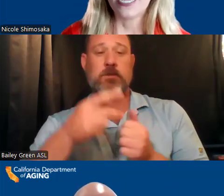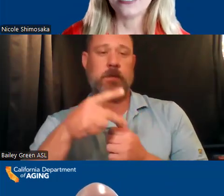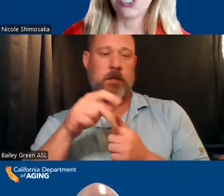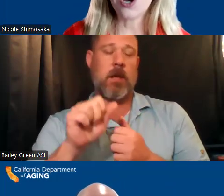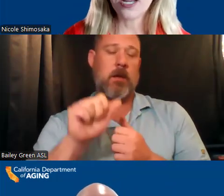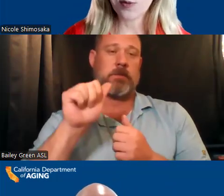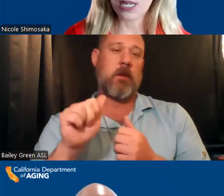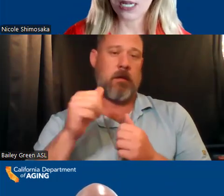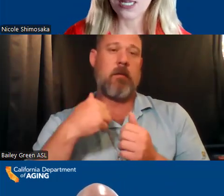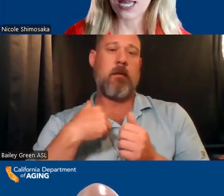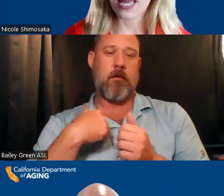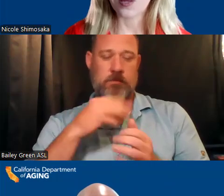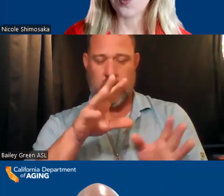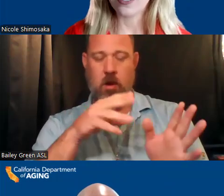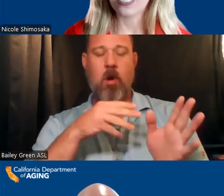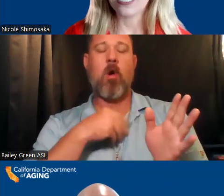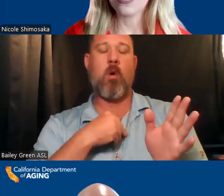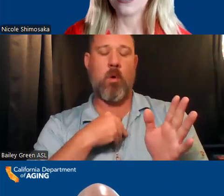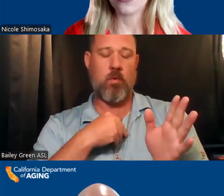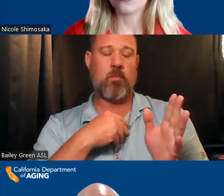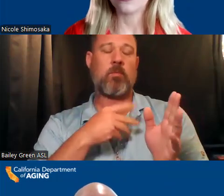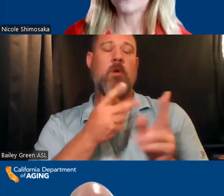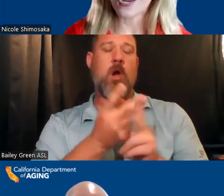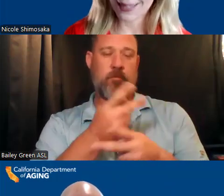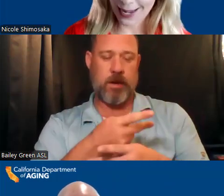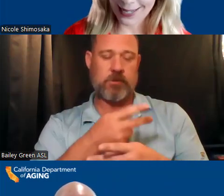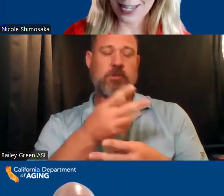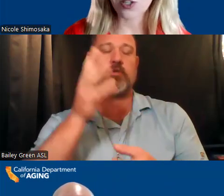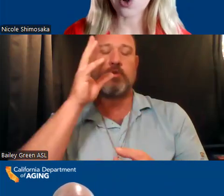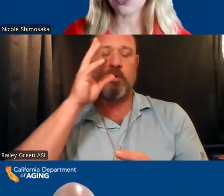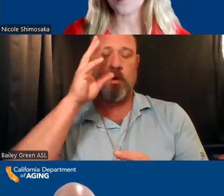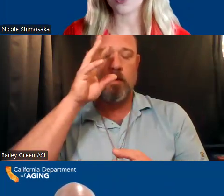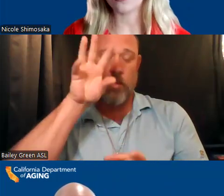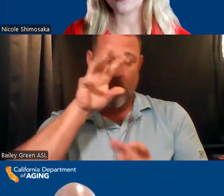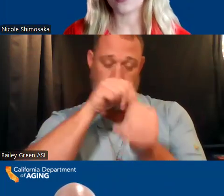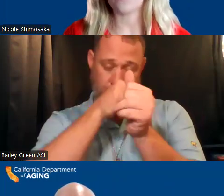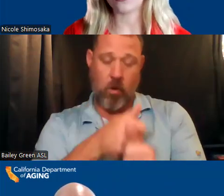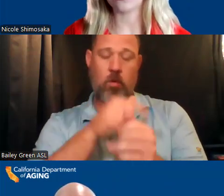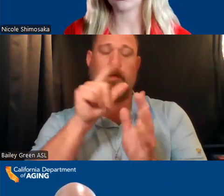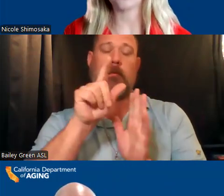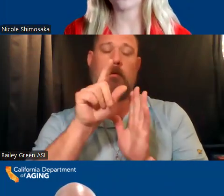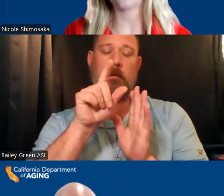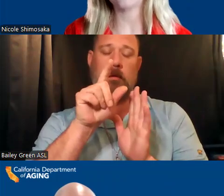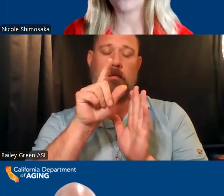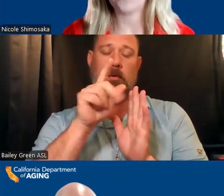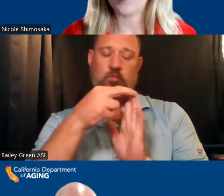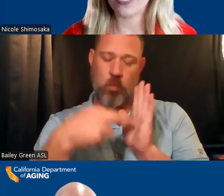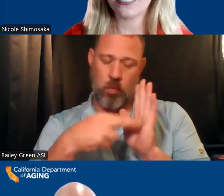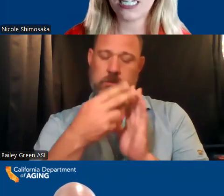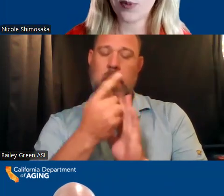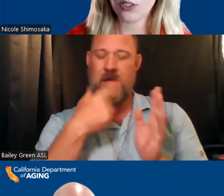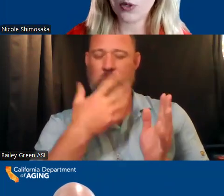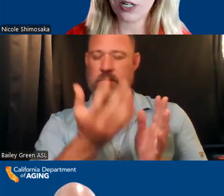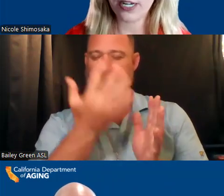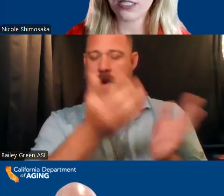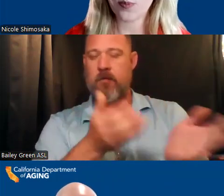has autonomy within the guidelines of the Older Americans Act funds. So those 5 buckets that I